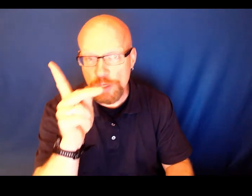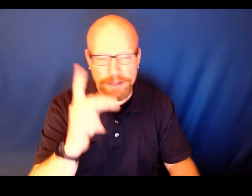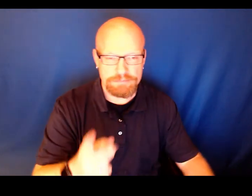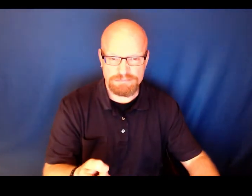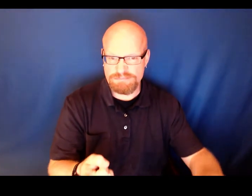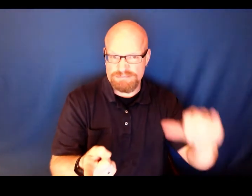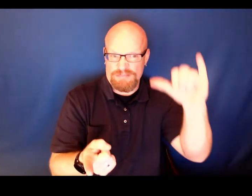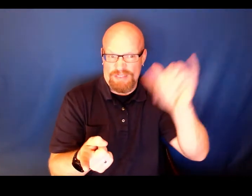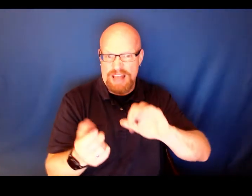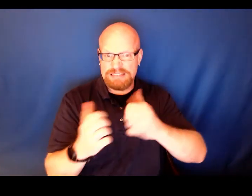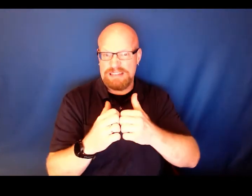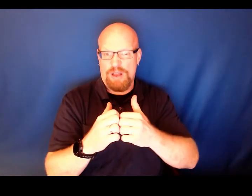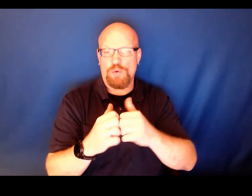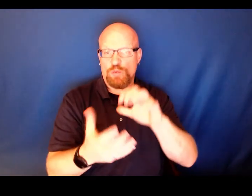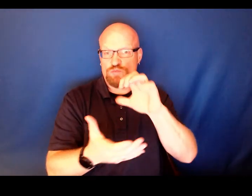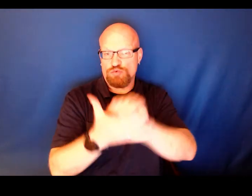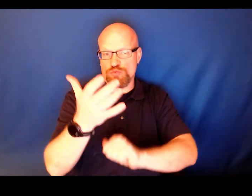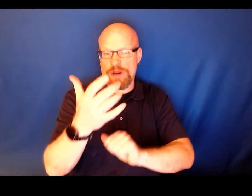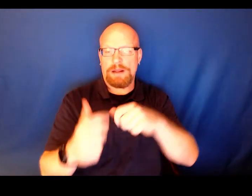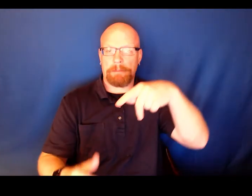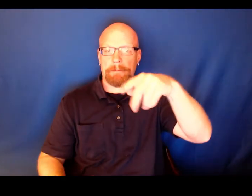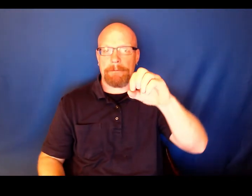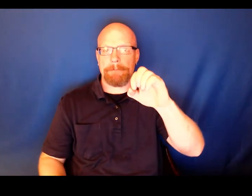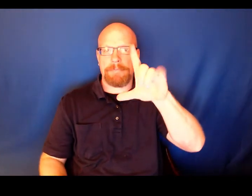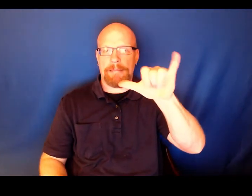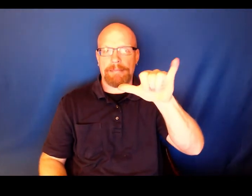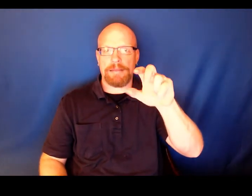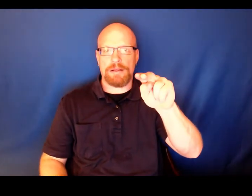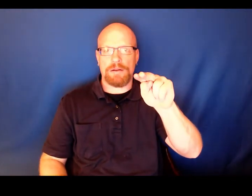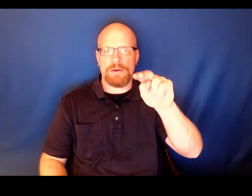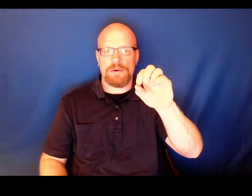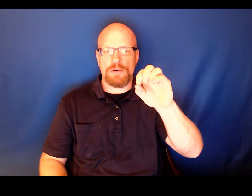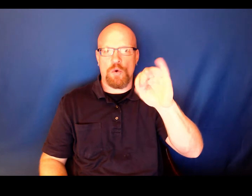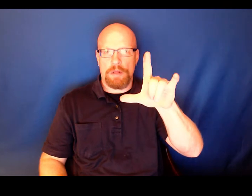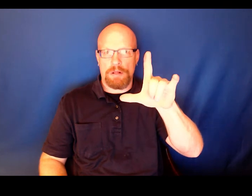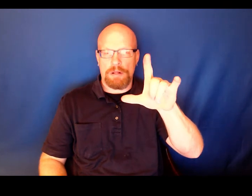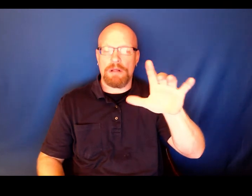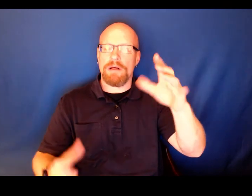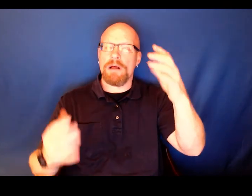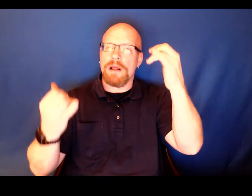Okay. That's how we would subtract polynomials